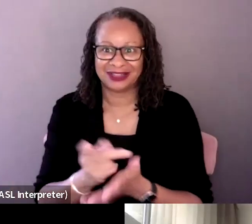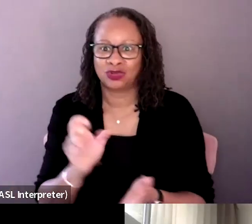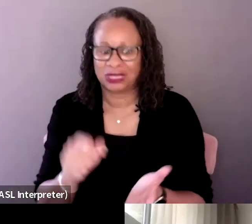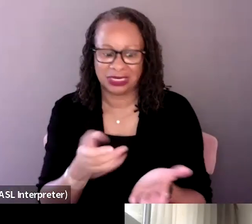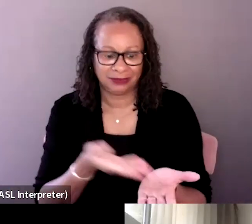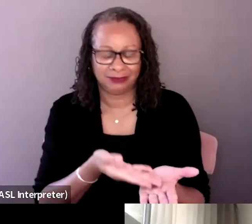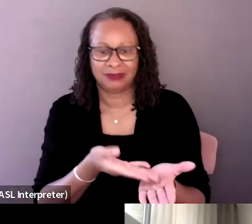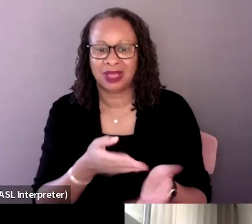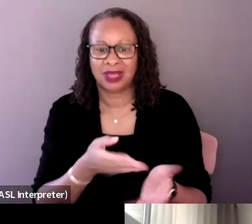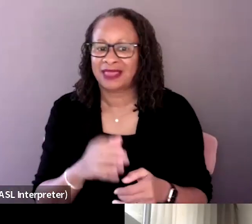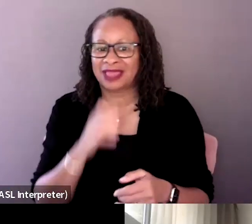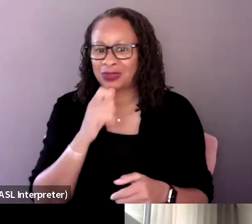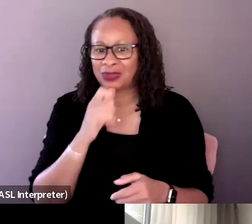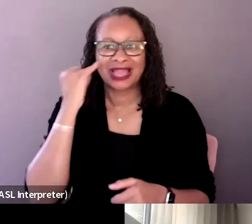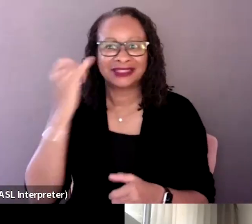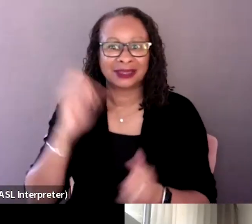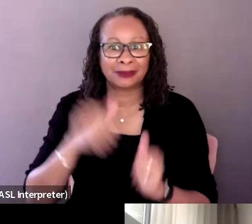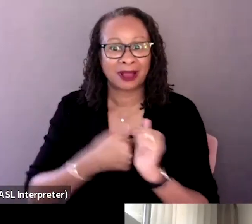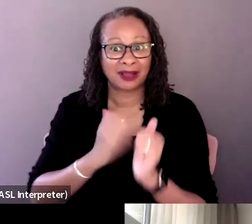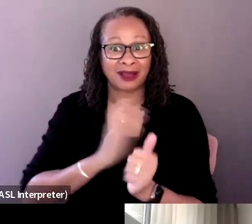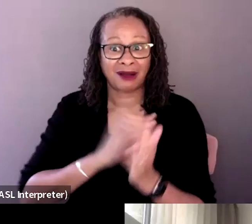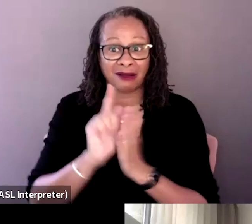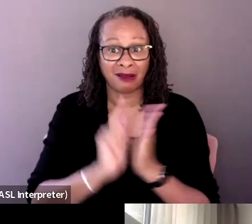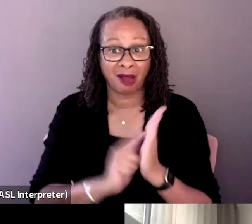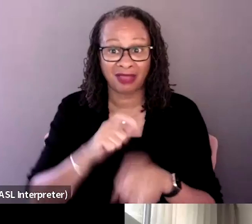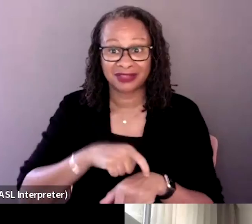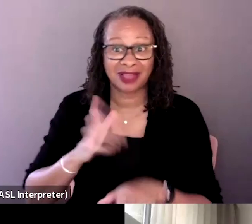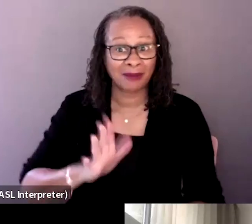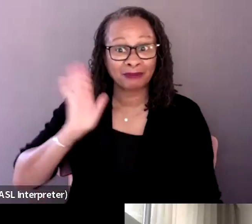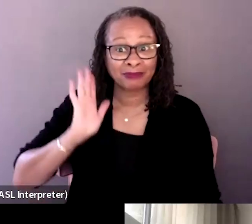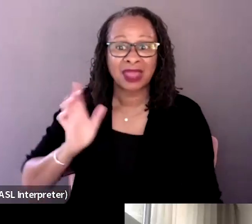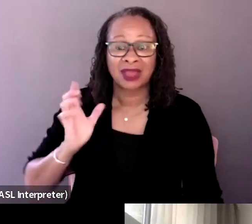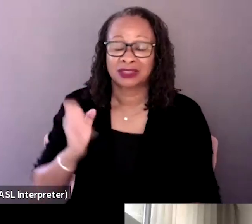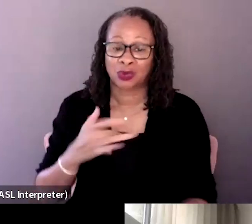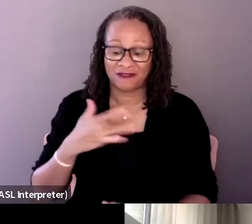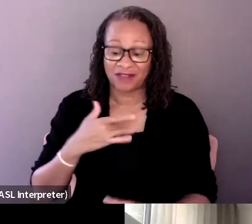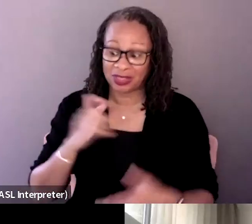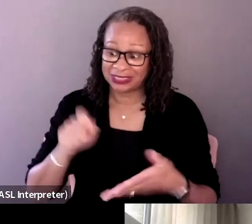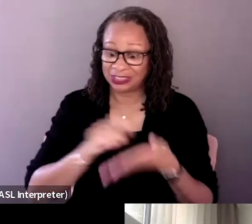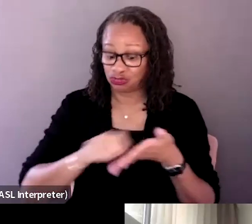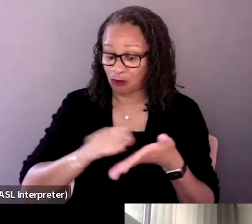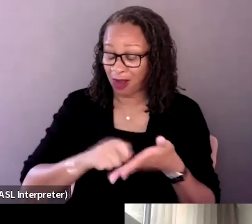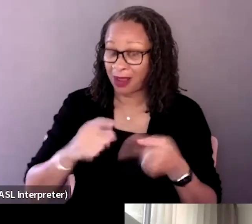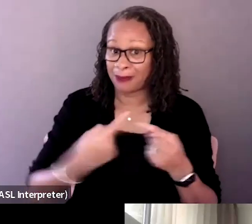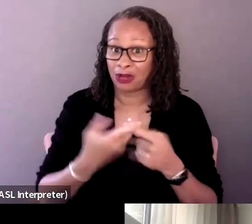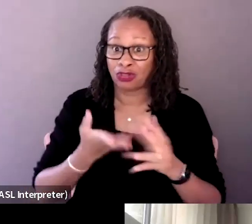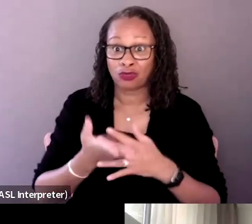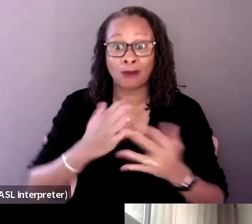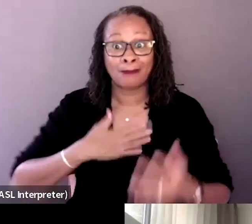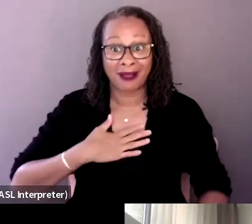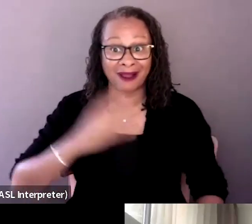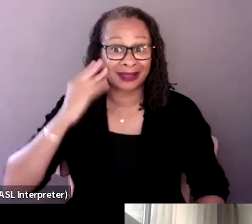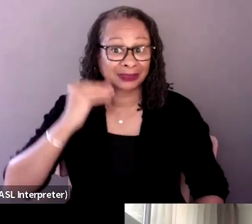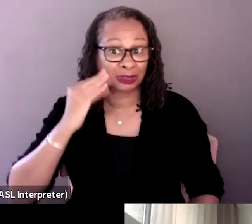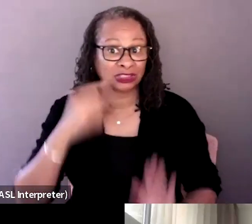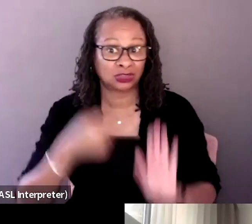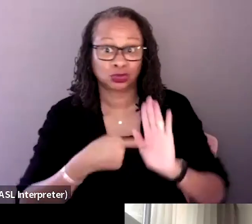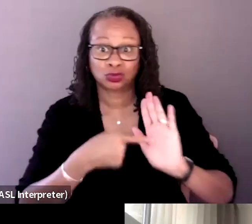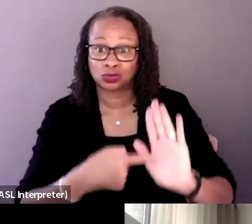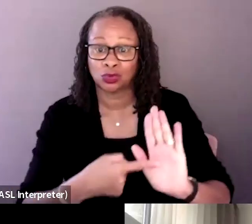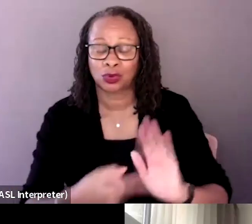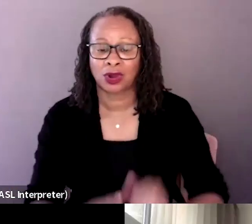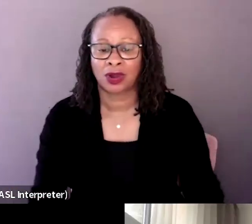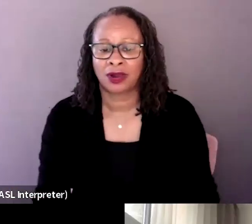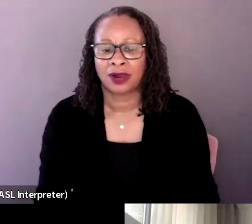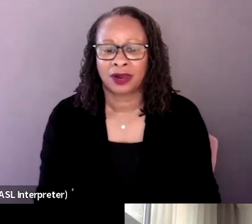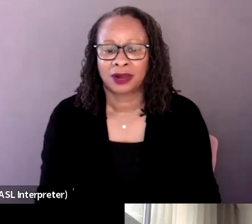that time. So I felt like I need to write about it through my experience. And so yeah, that